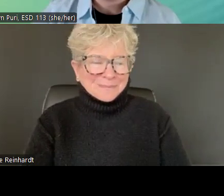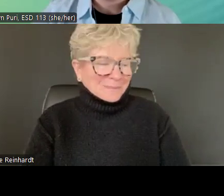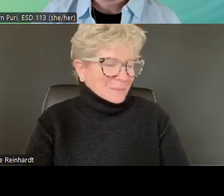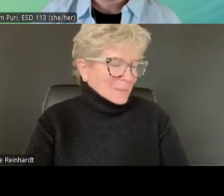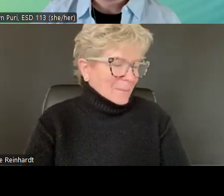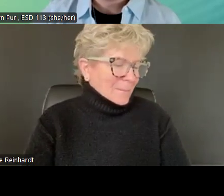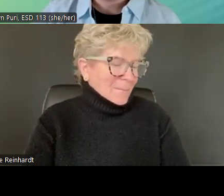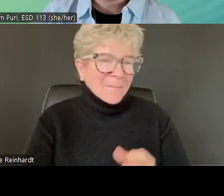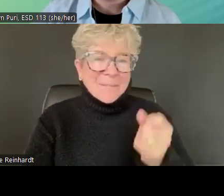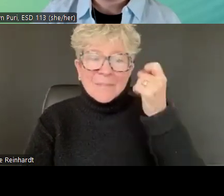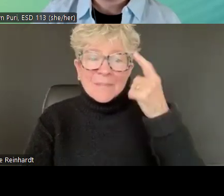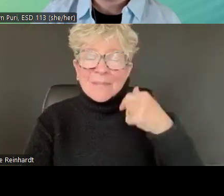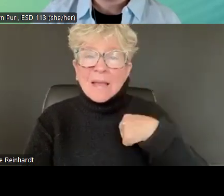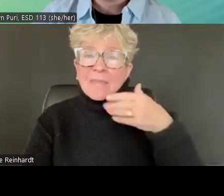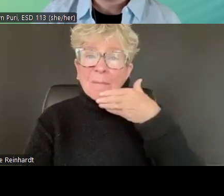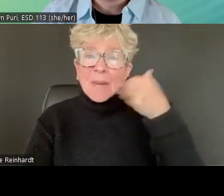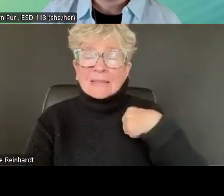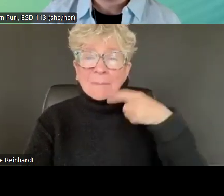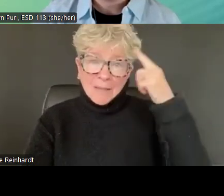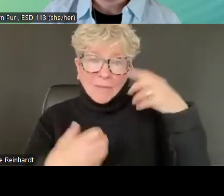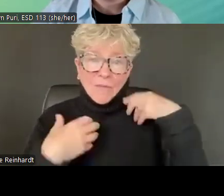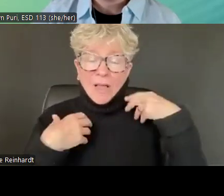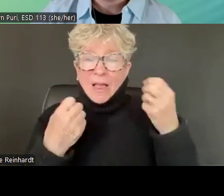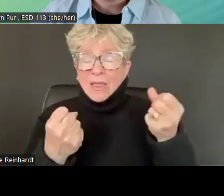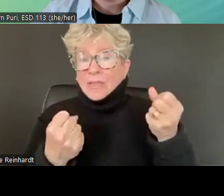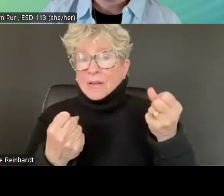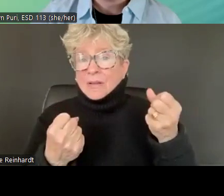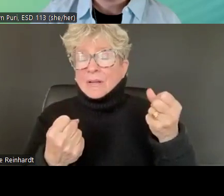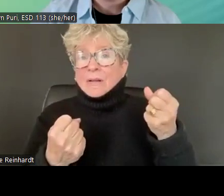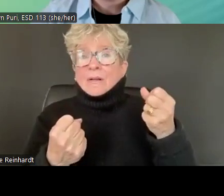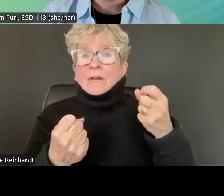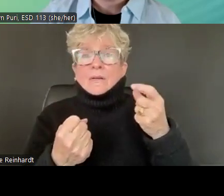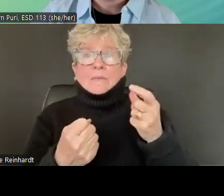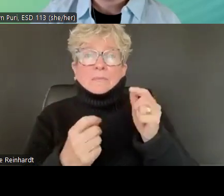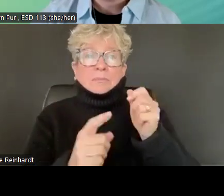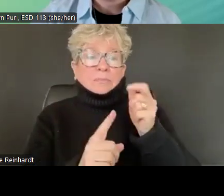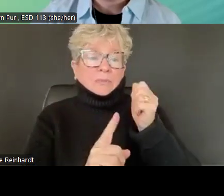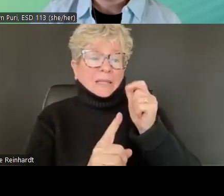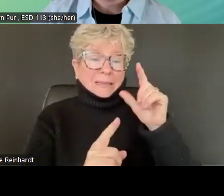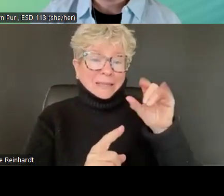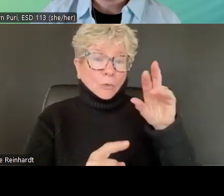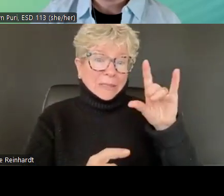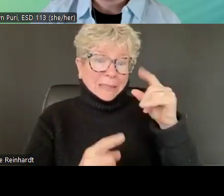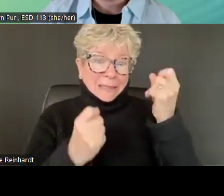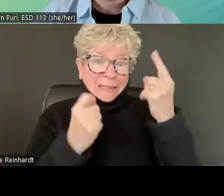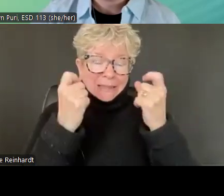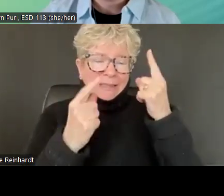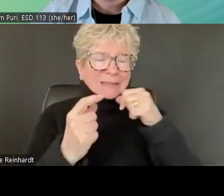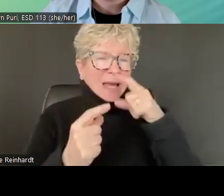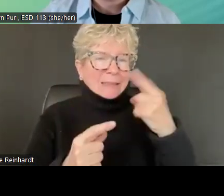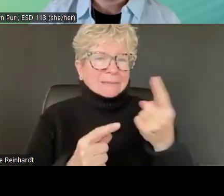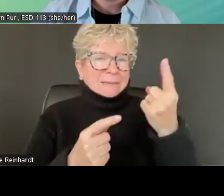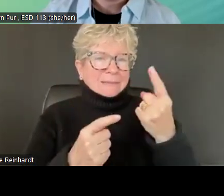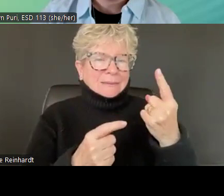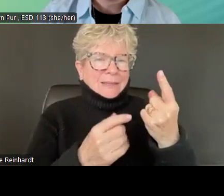Ideally, mental health literacy is not delivered as a standalone strategy. Mental health literacy is most